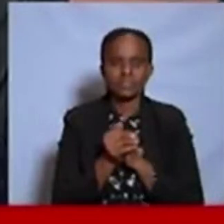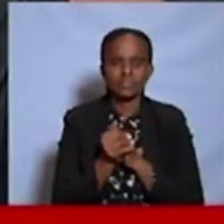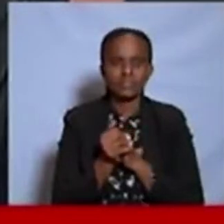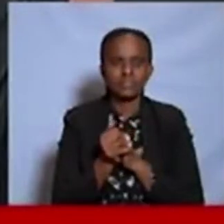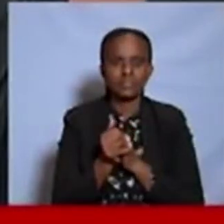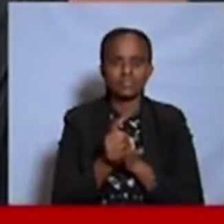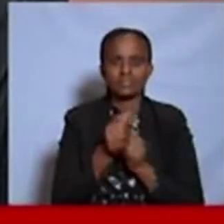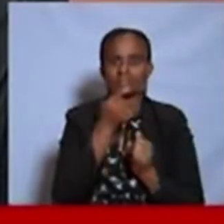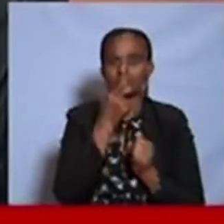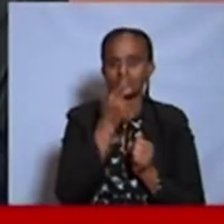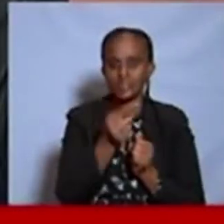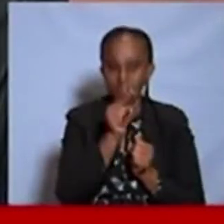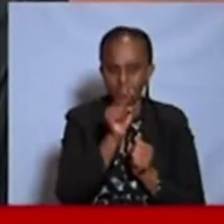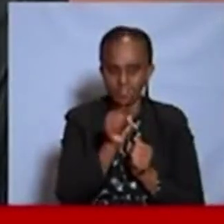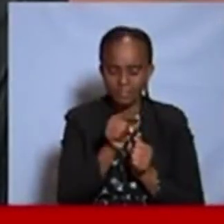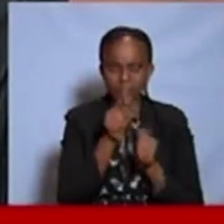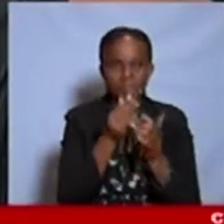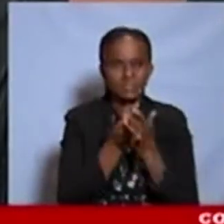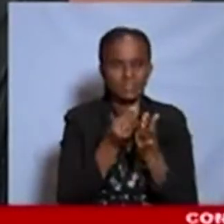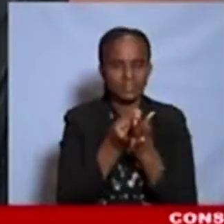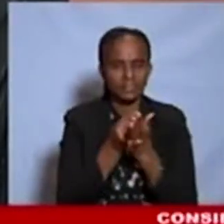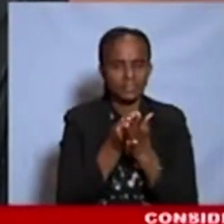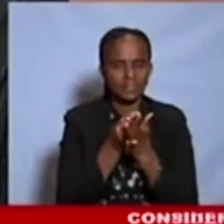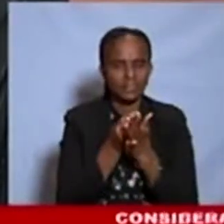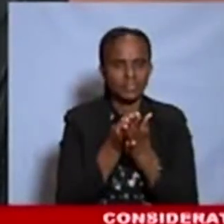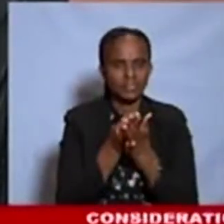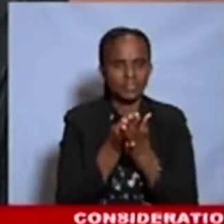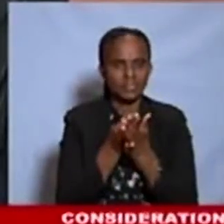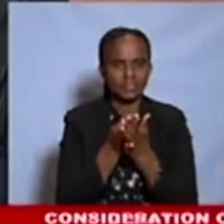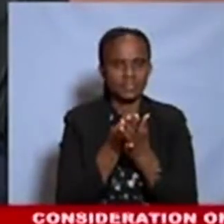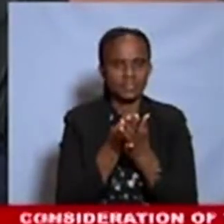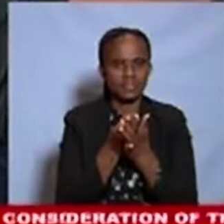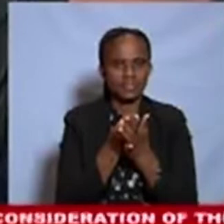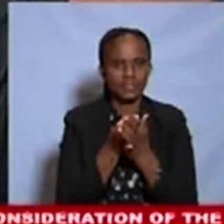It's saying this money,